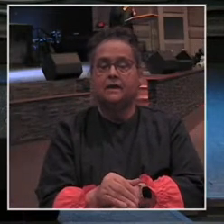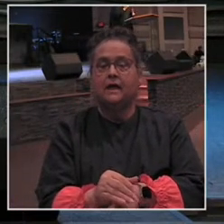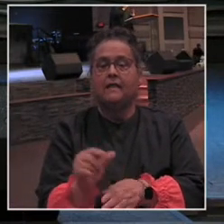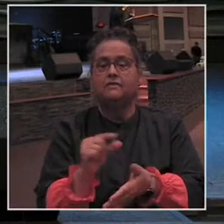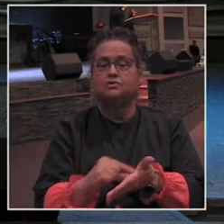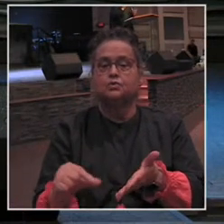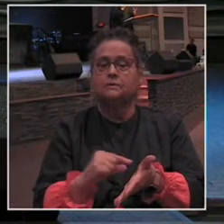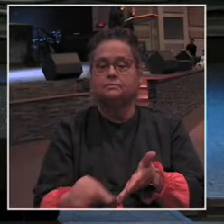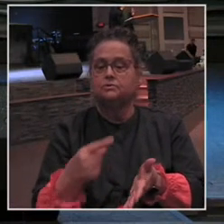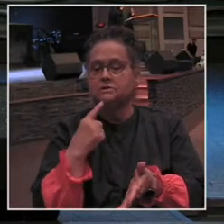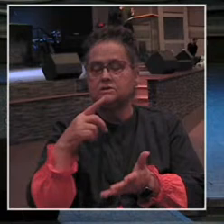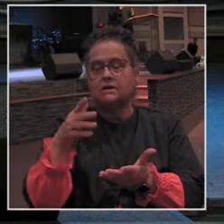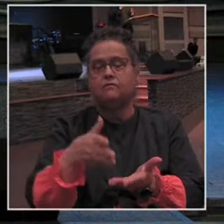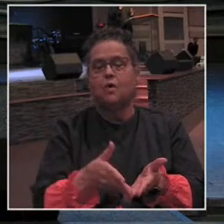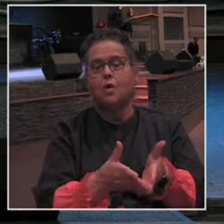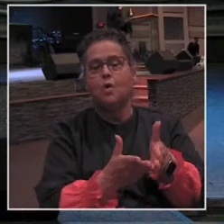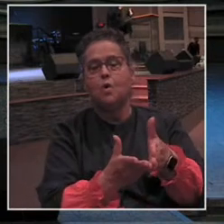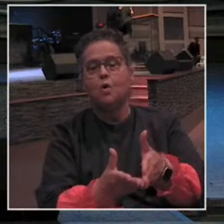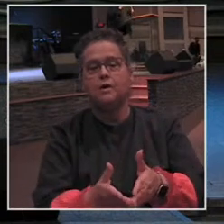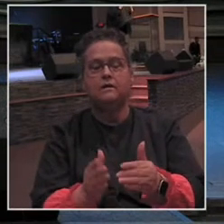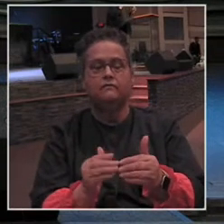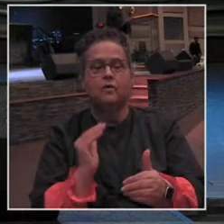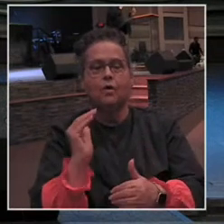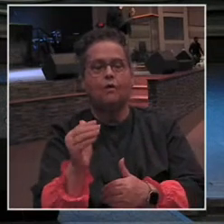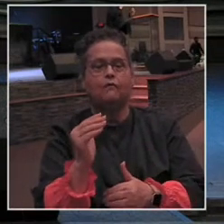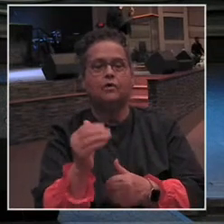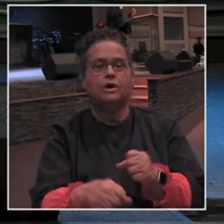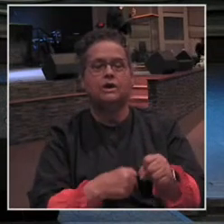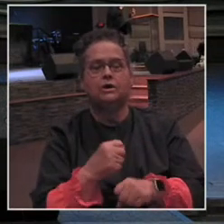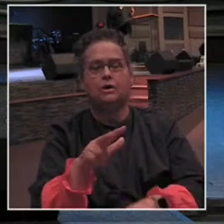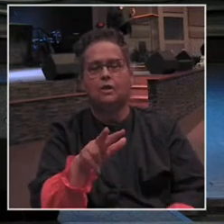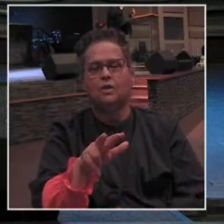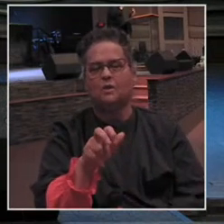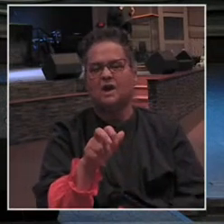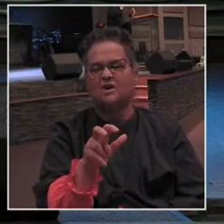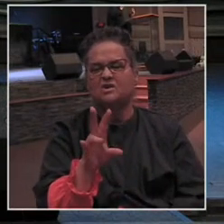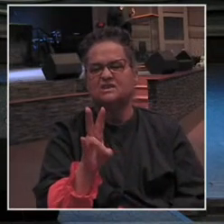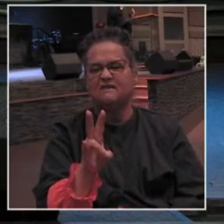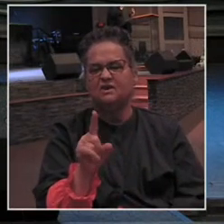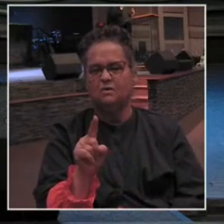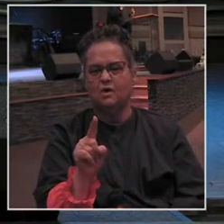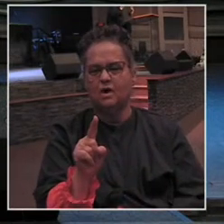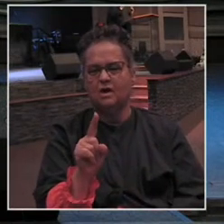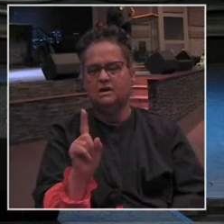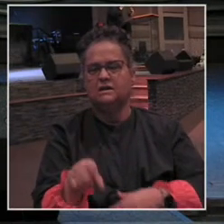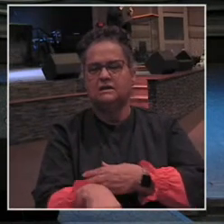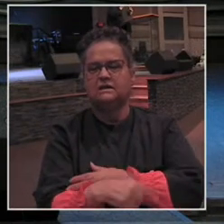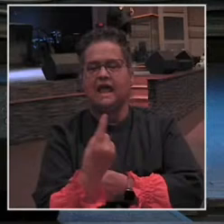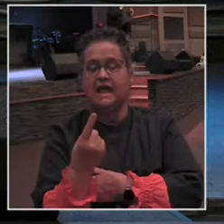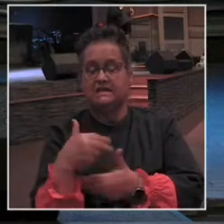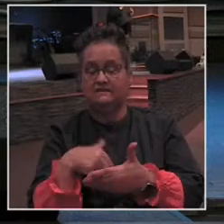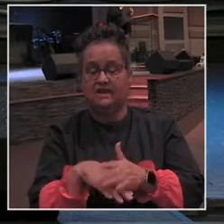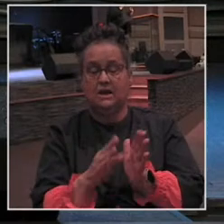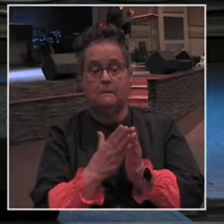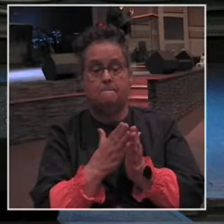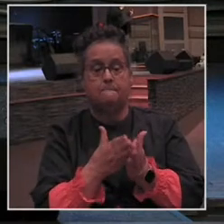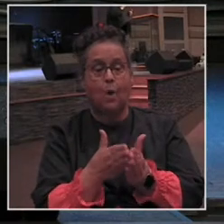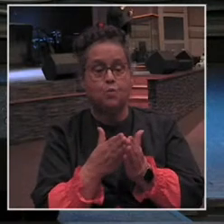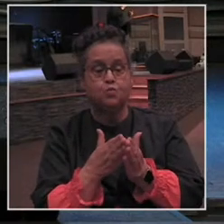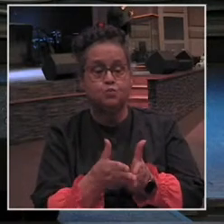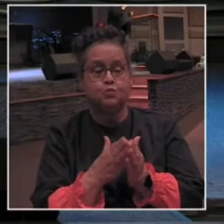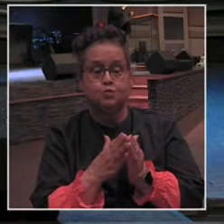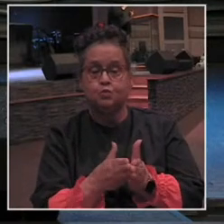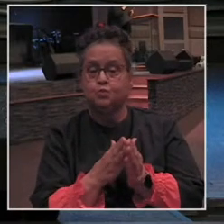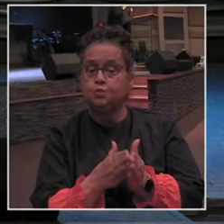they kind of floated a little bit over a year. I think it's like 371 days of being in a boat, not